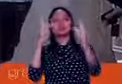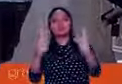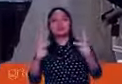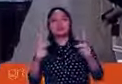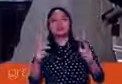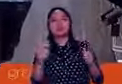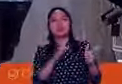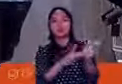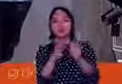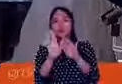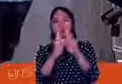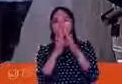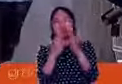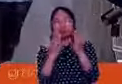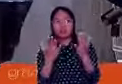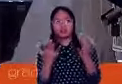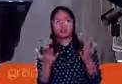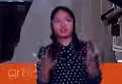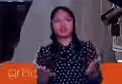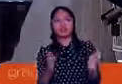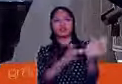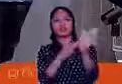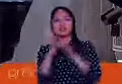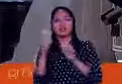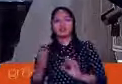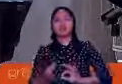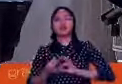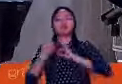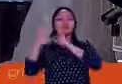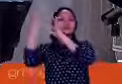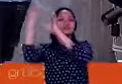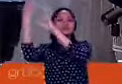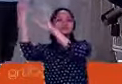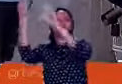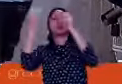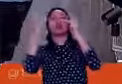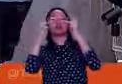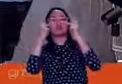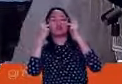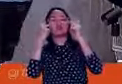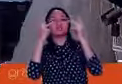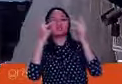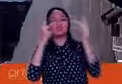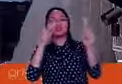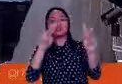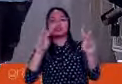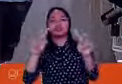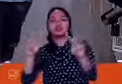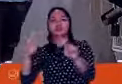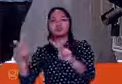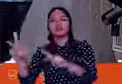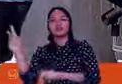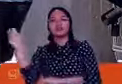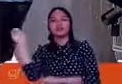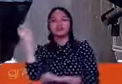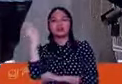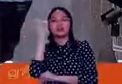I look into the Word of God, His presence there to see.